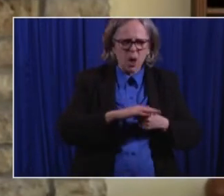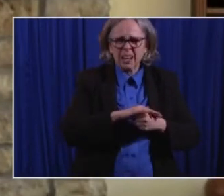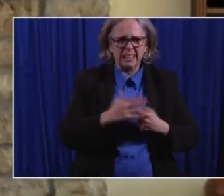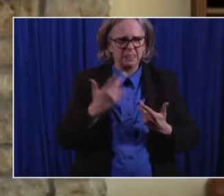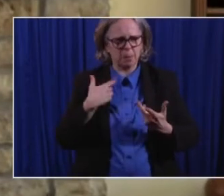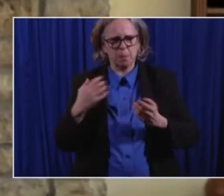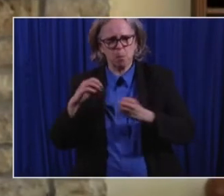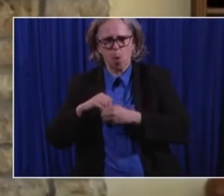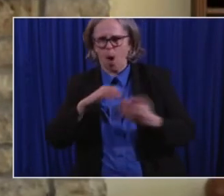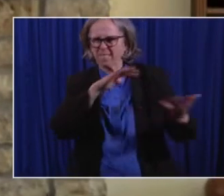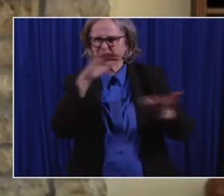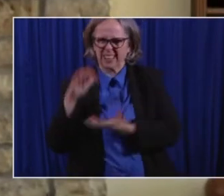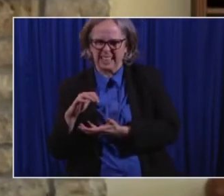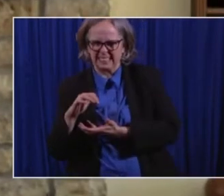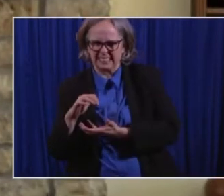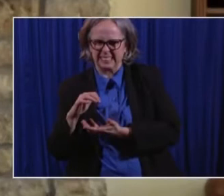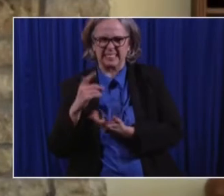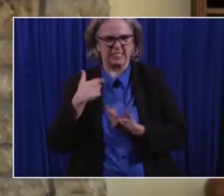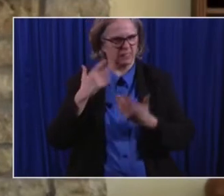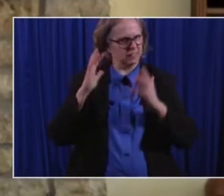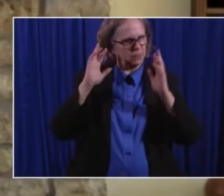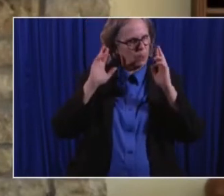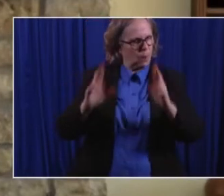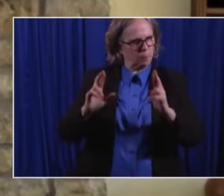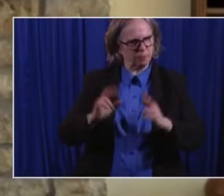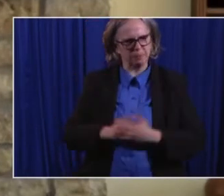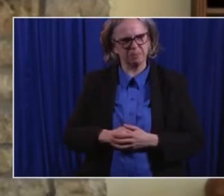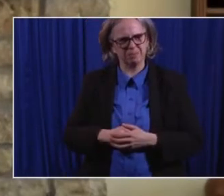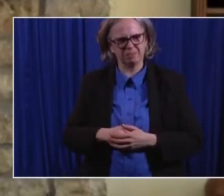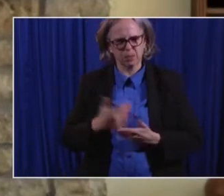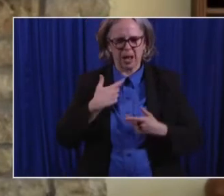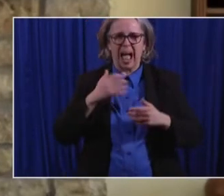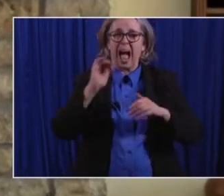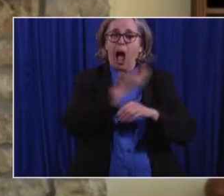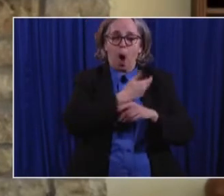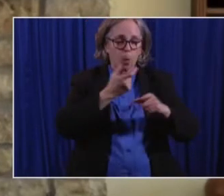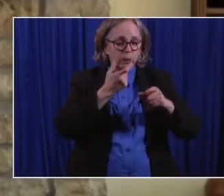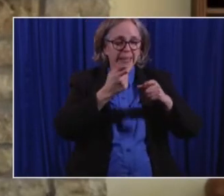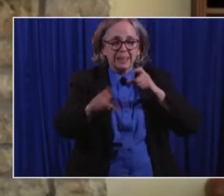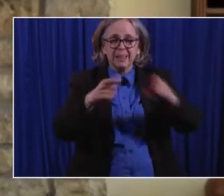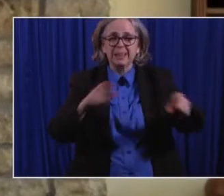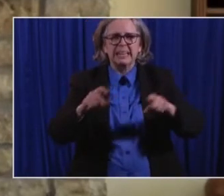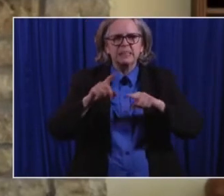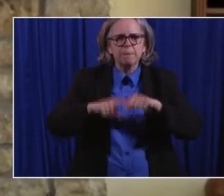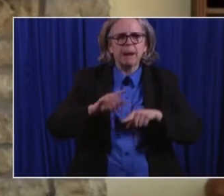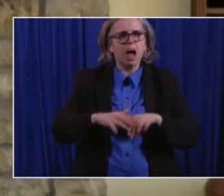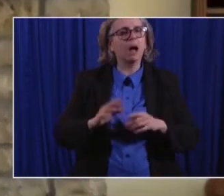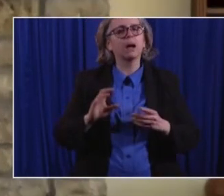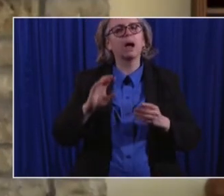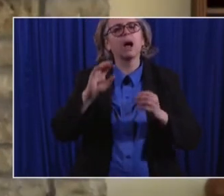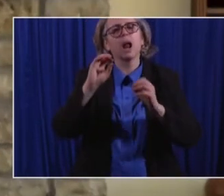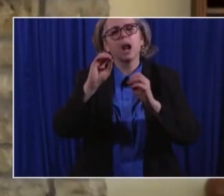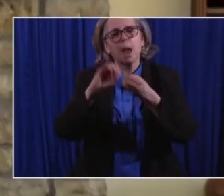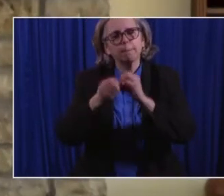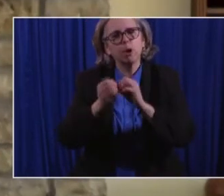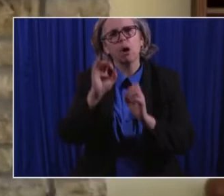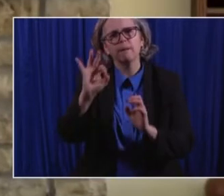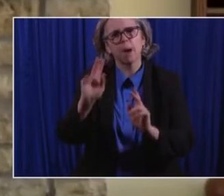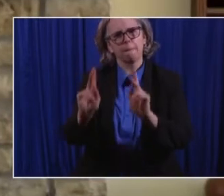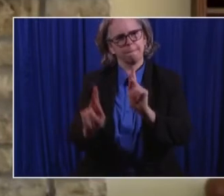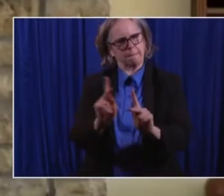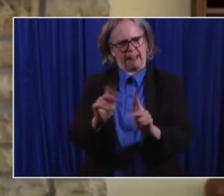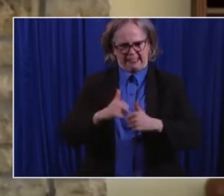but the allocation in your county is based upon population. There is a 20%